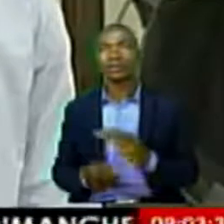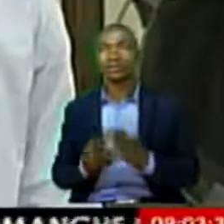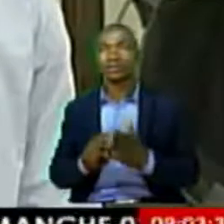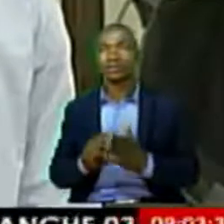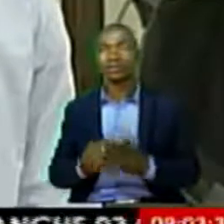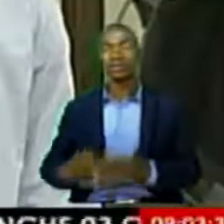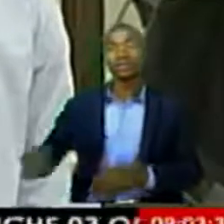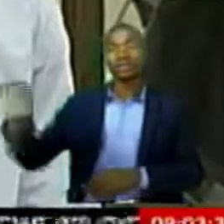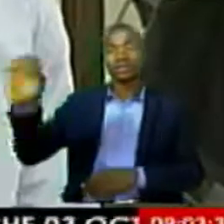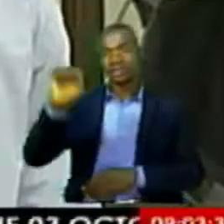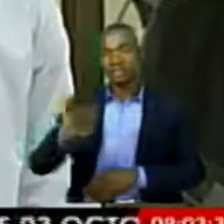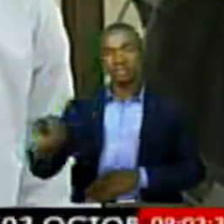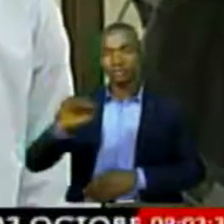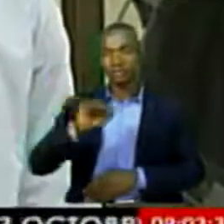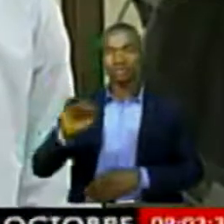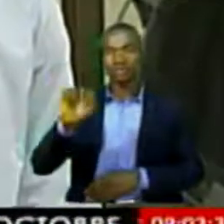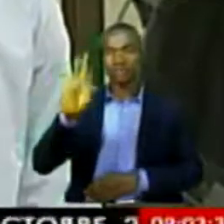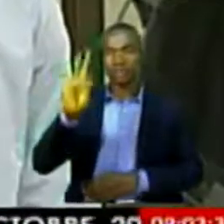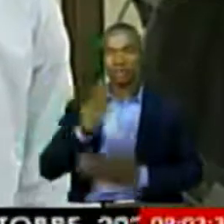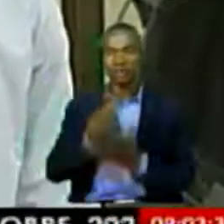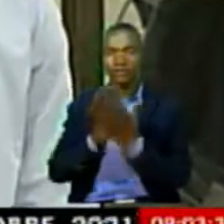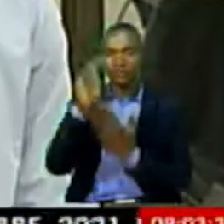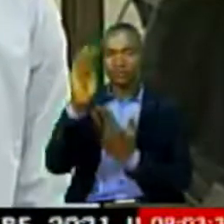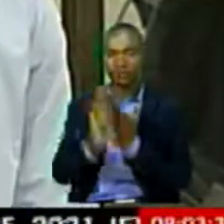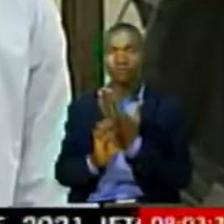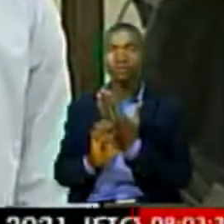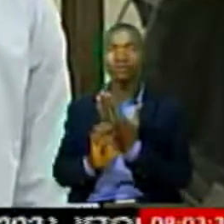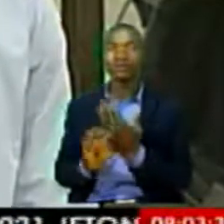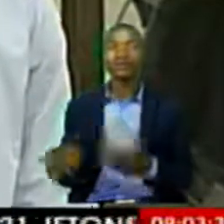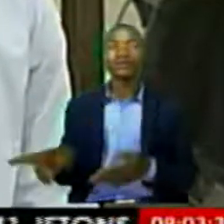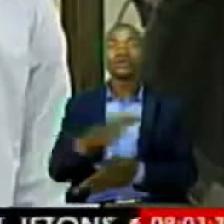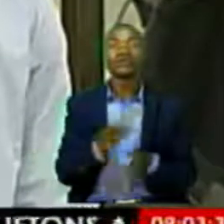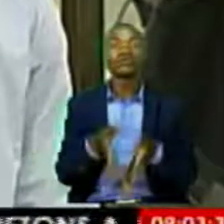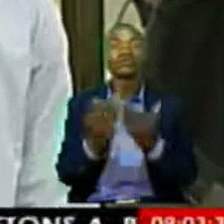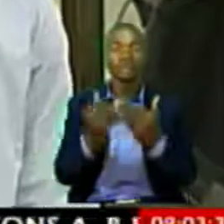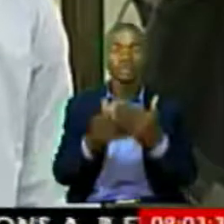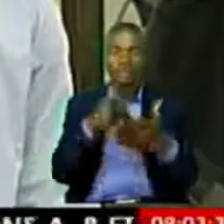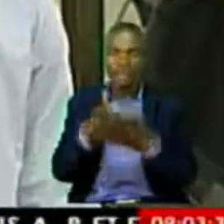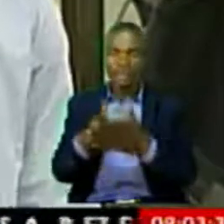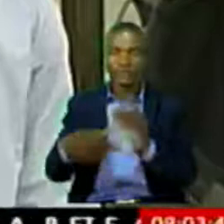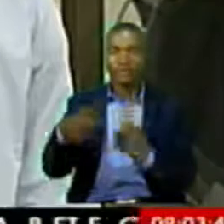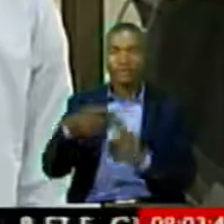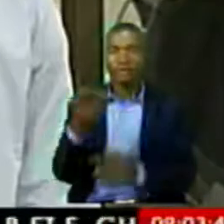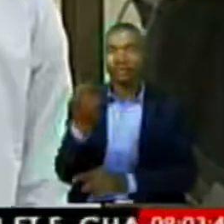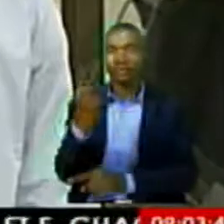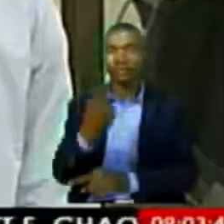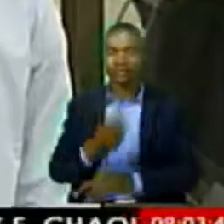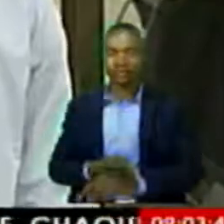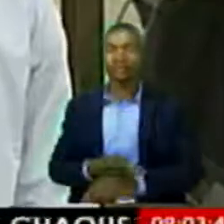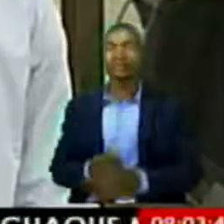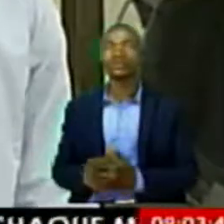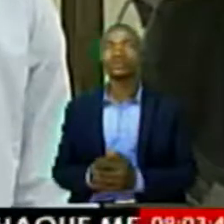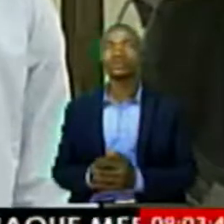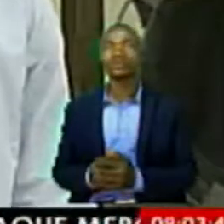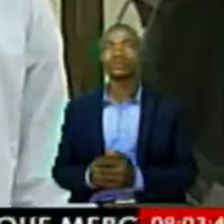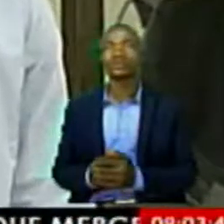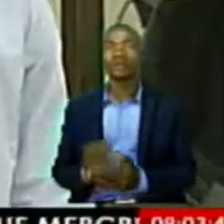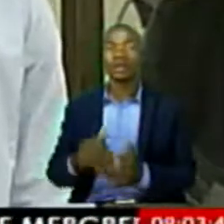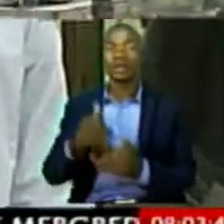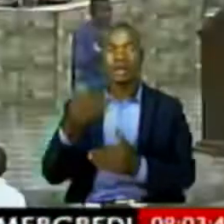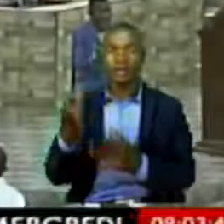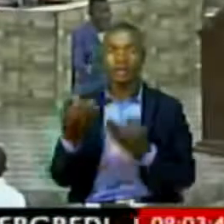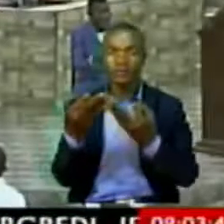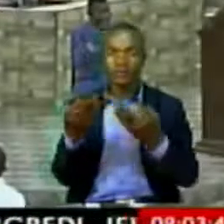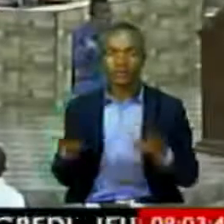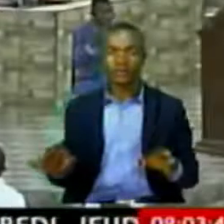9, so for Saturday 9th of October, demandons d'être là aux environs de midi. Be here around 12. Dès que vous terminez à l'état civil, when you